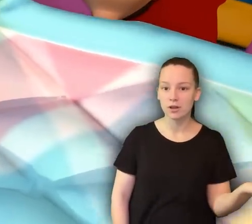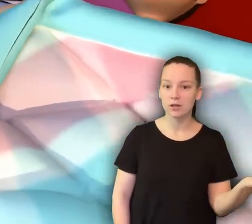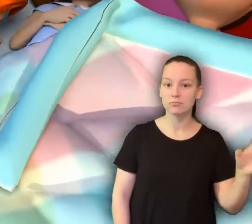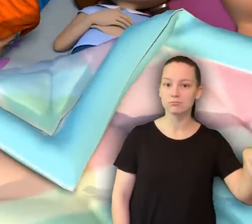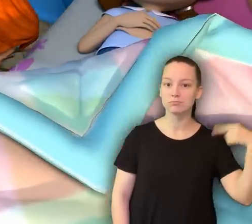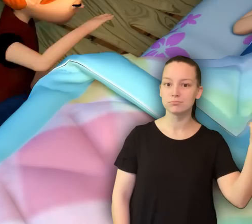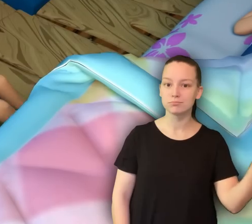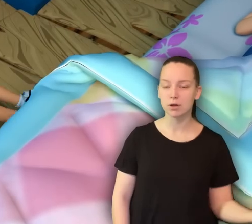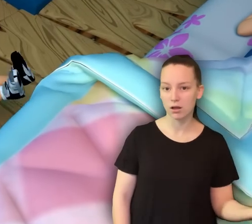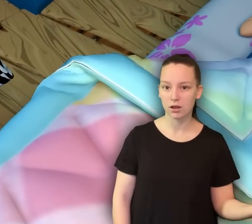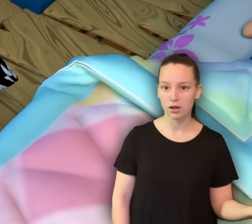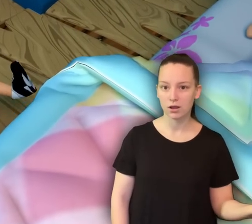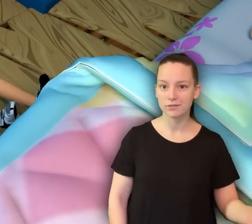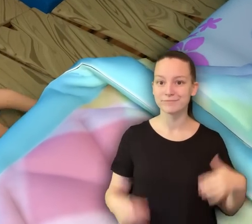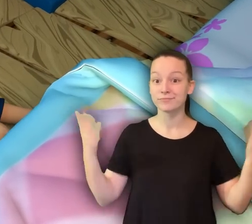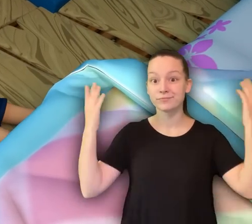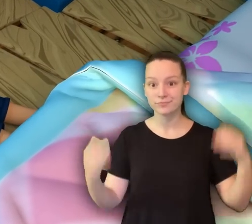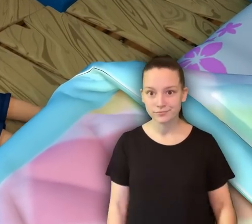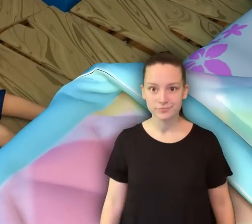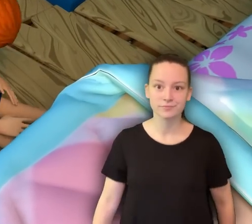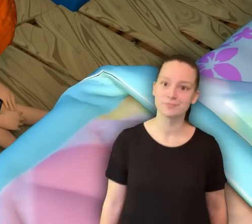over and one fell out